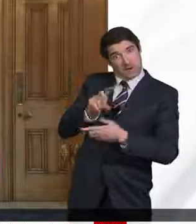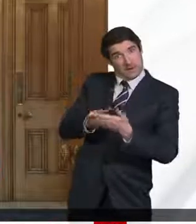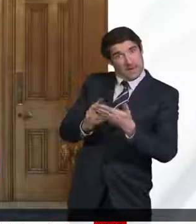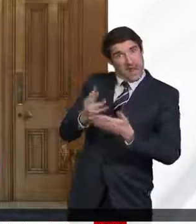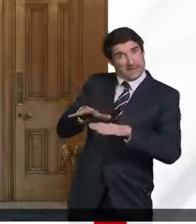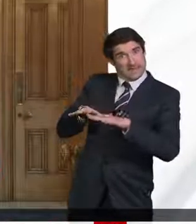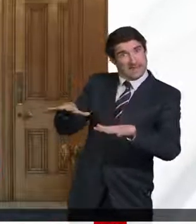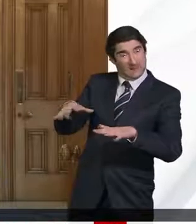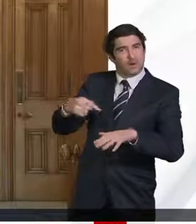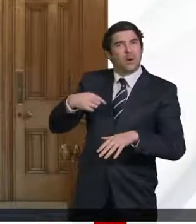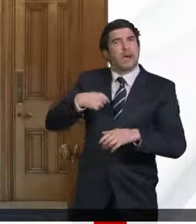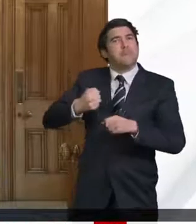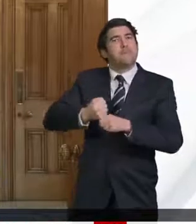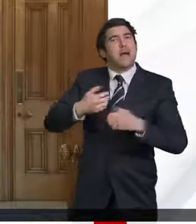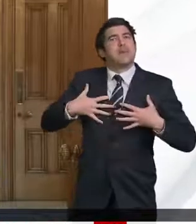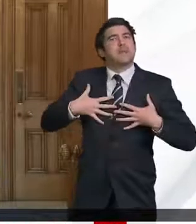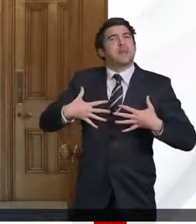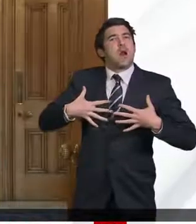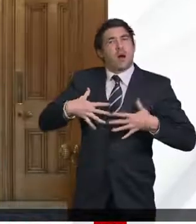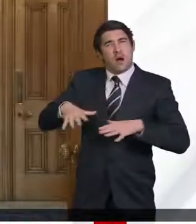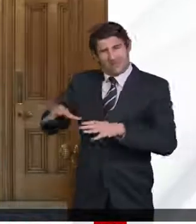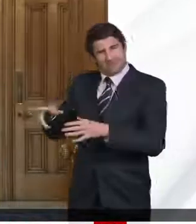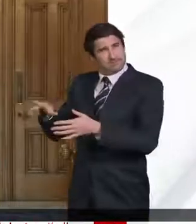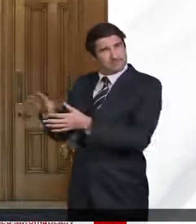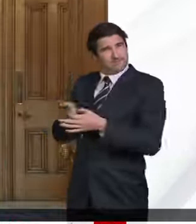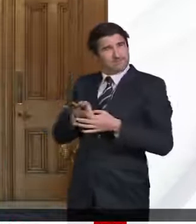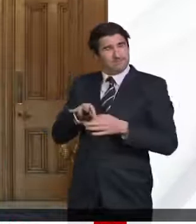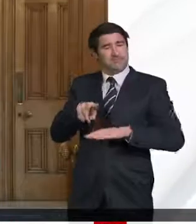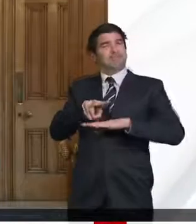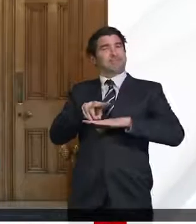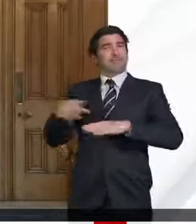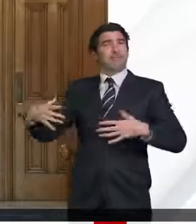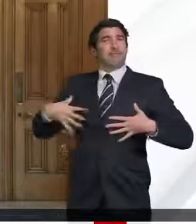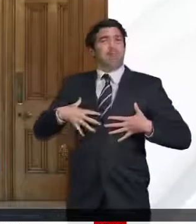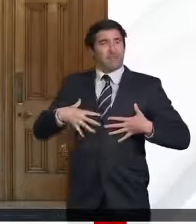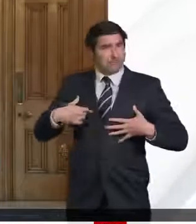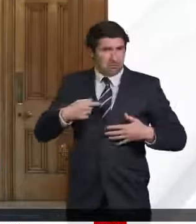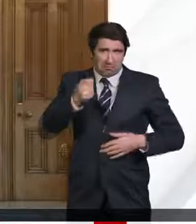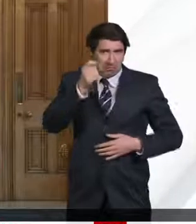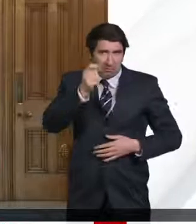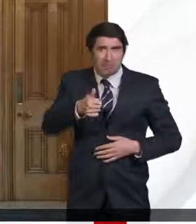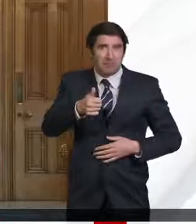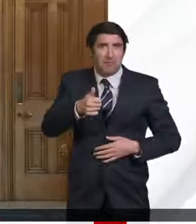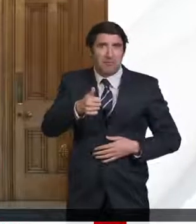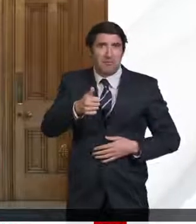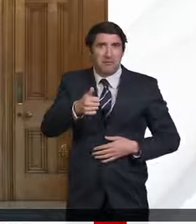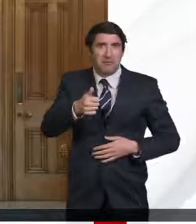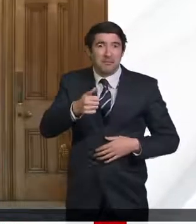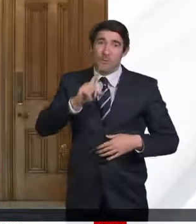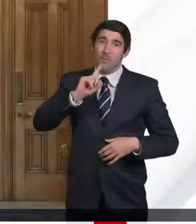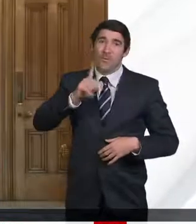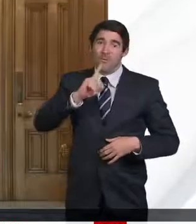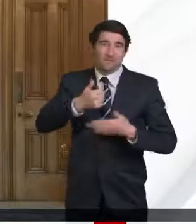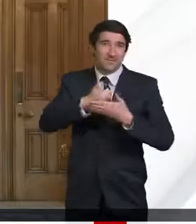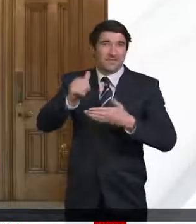the dedication of existing medical supply companies and the ingenuity of our manufacturing base, we have existing models being produced in